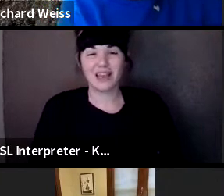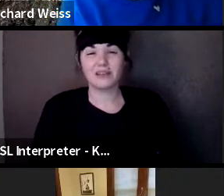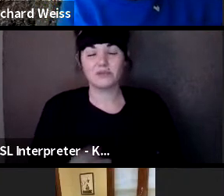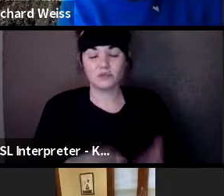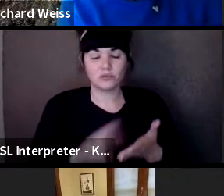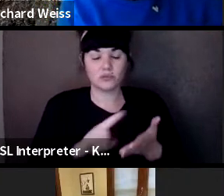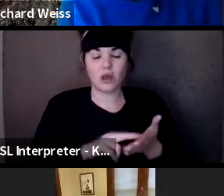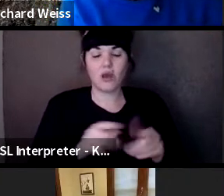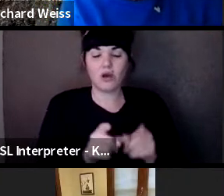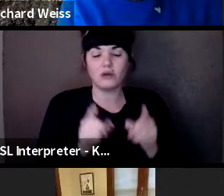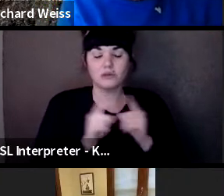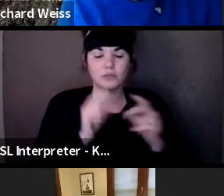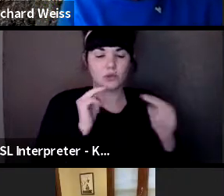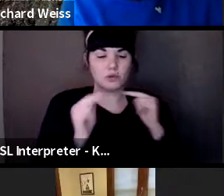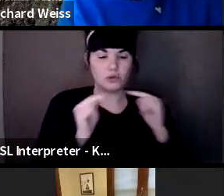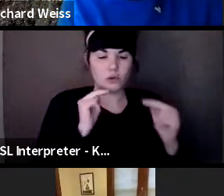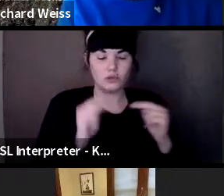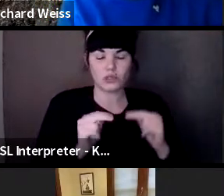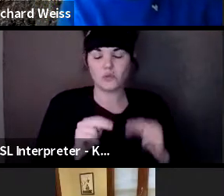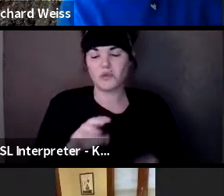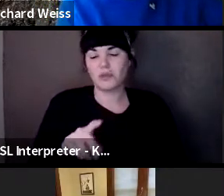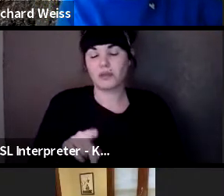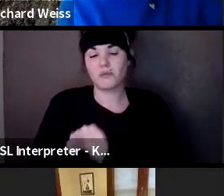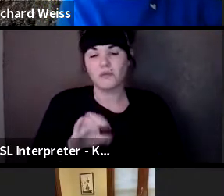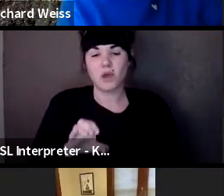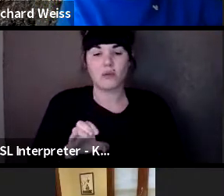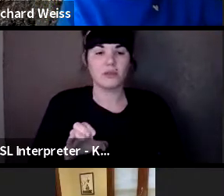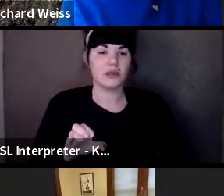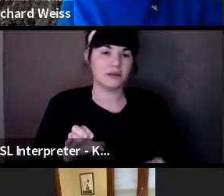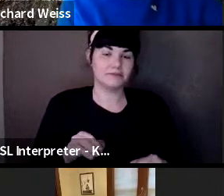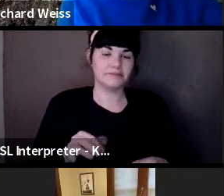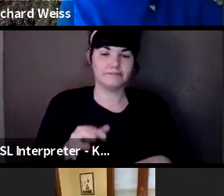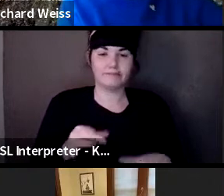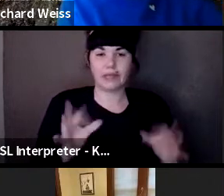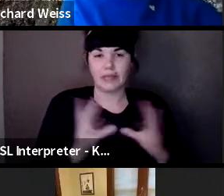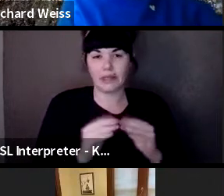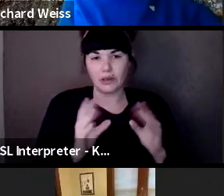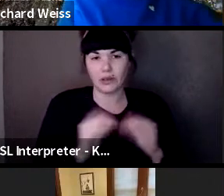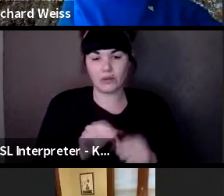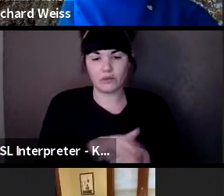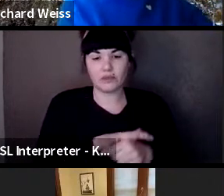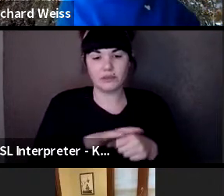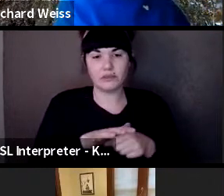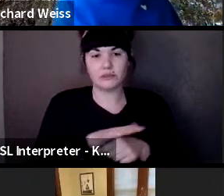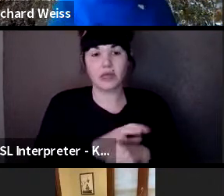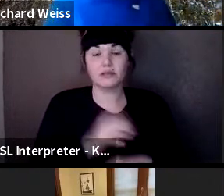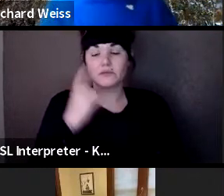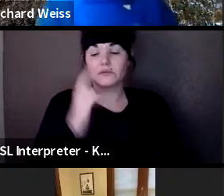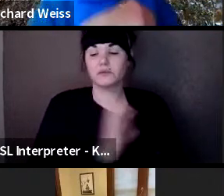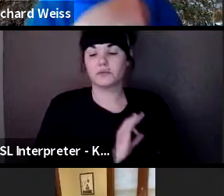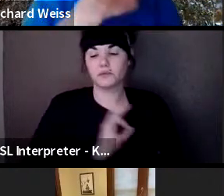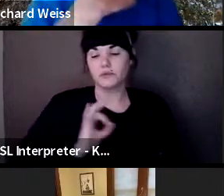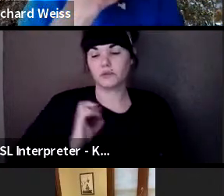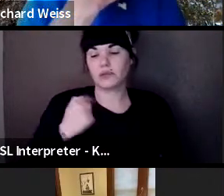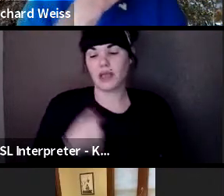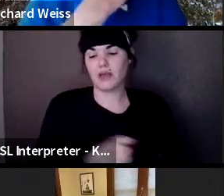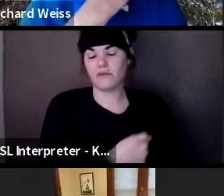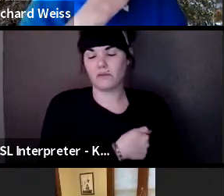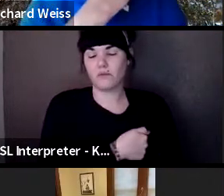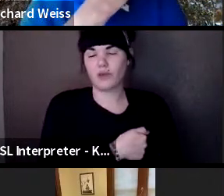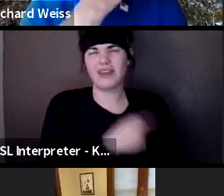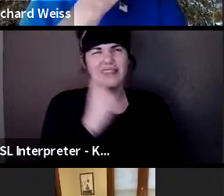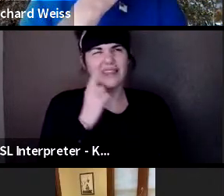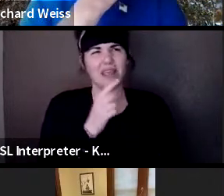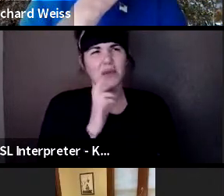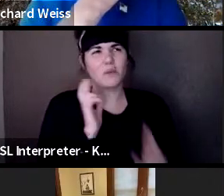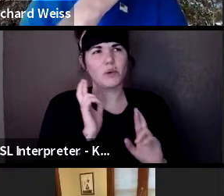So we've been busy contracting. On staffing, I think I reported that we had interviewed for